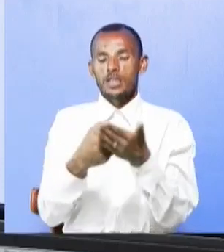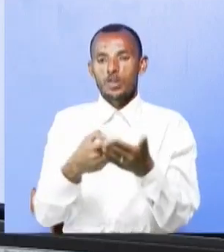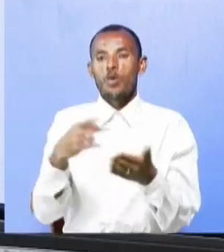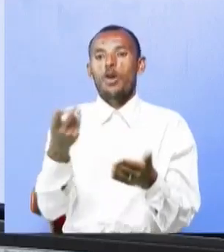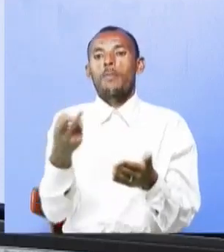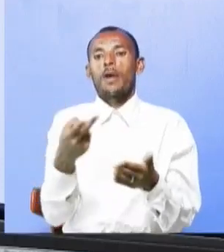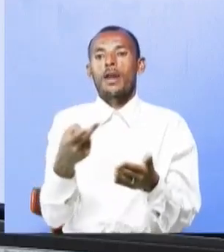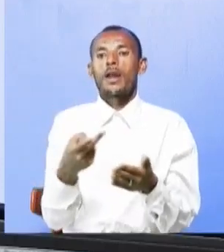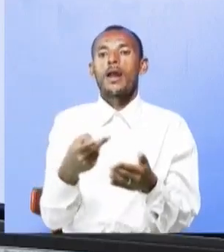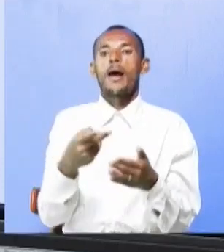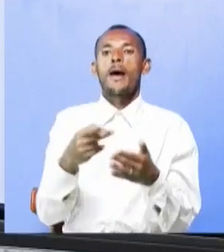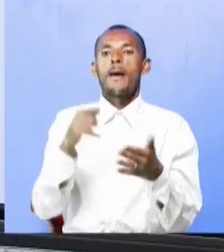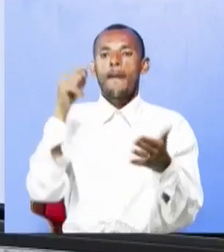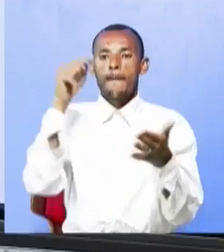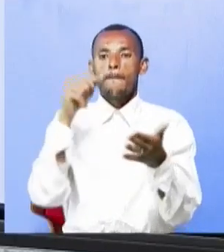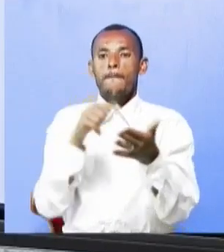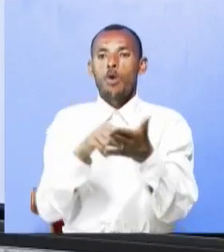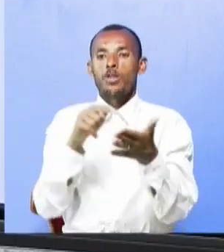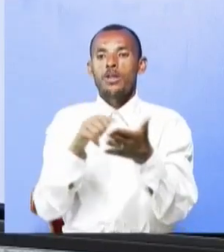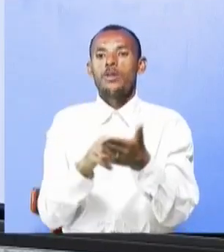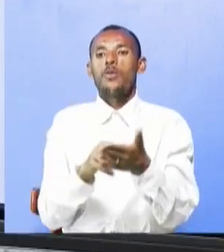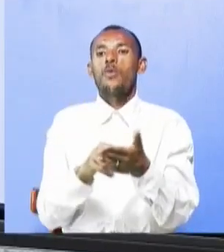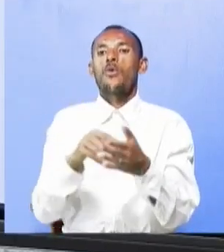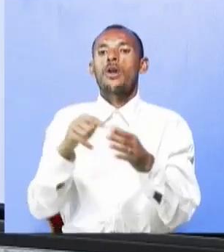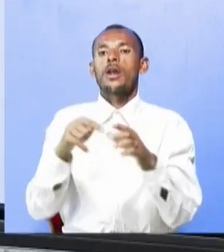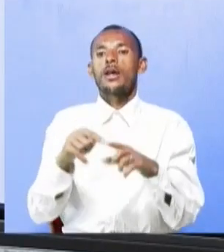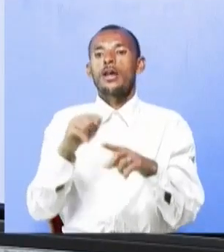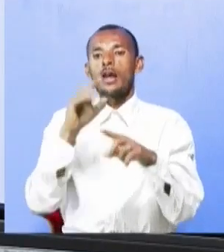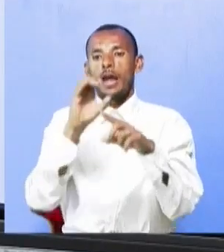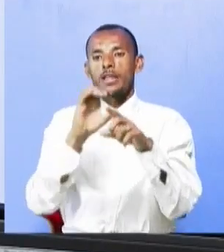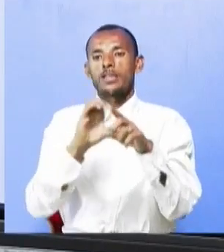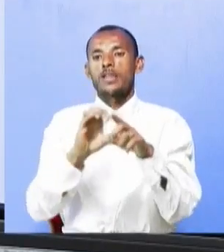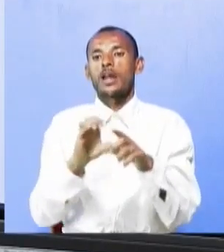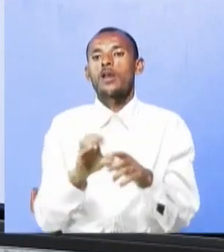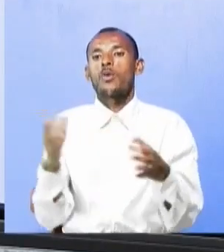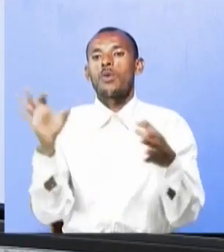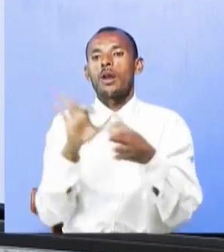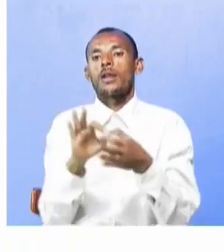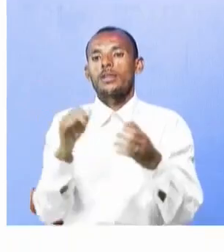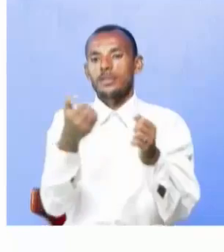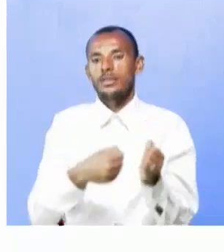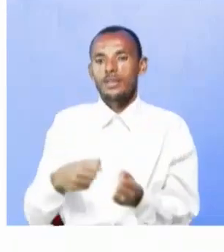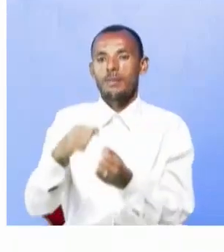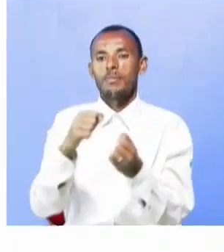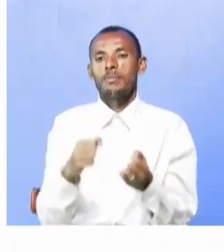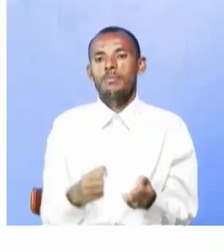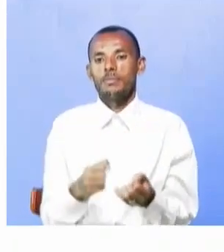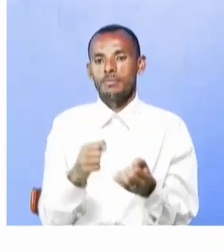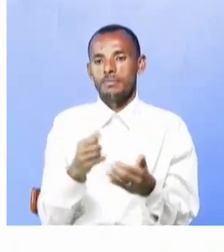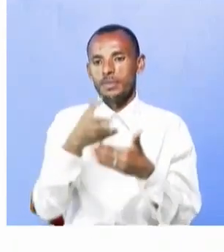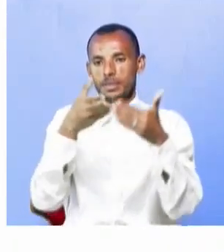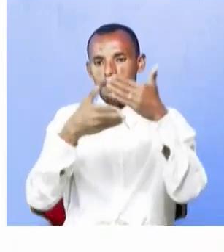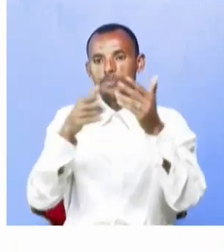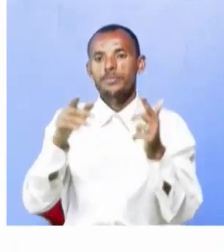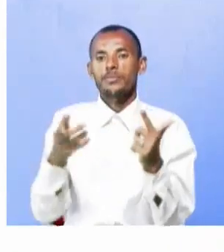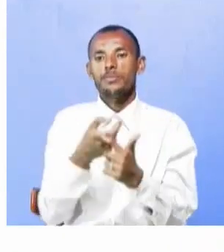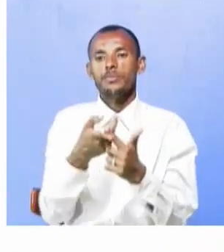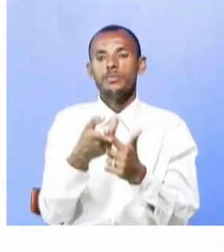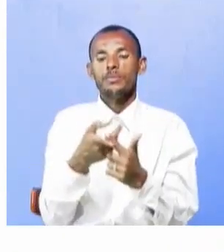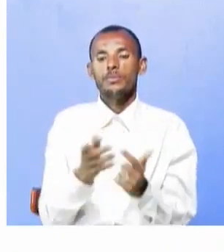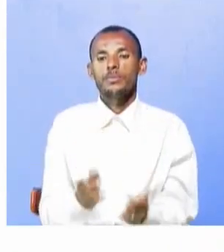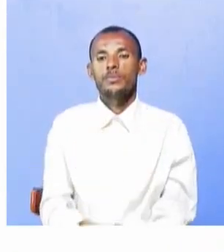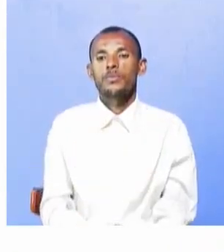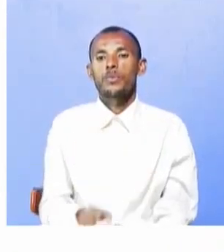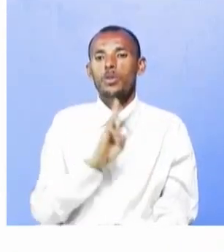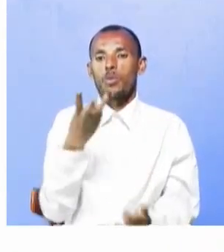should be plotted on the Cartesian coordinate system. So in step 2,